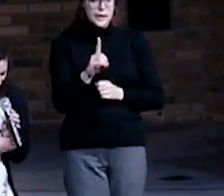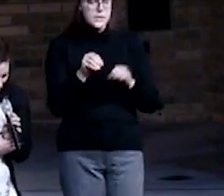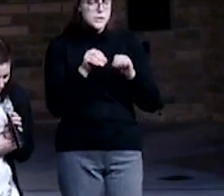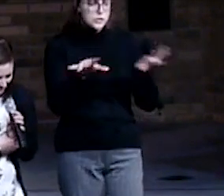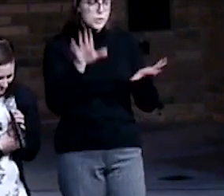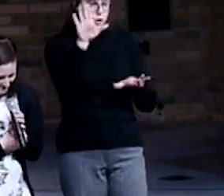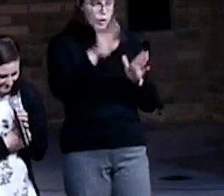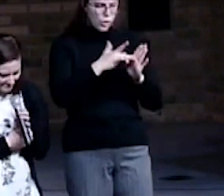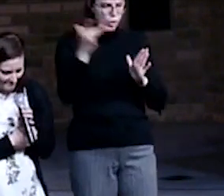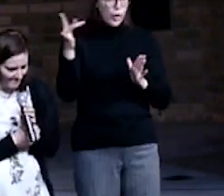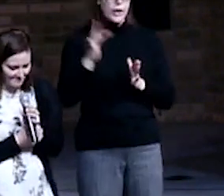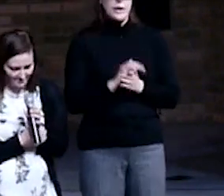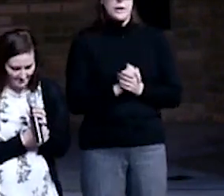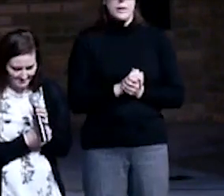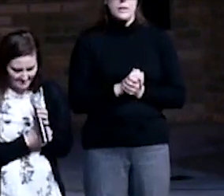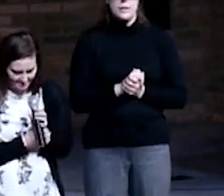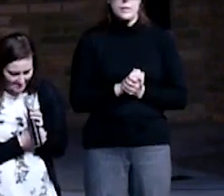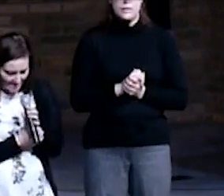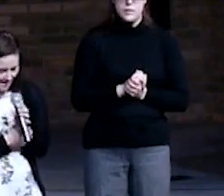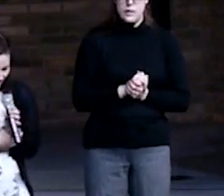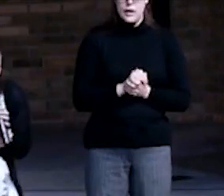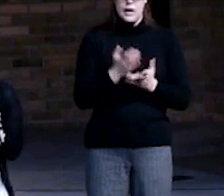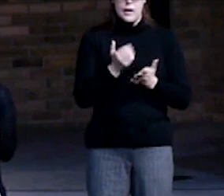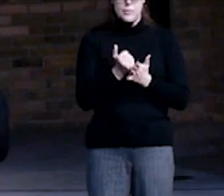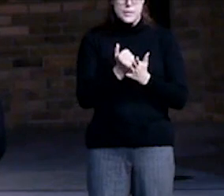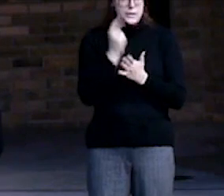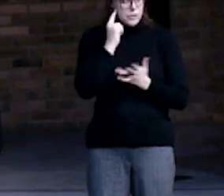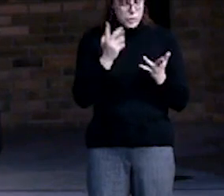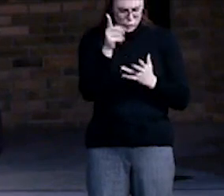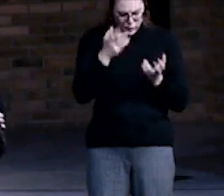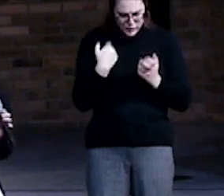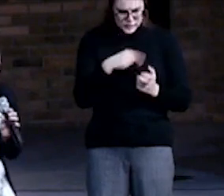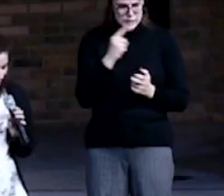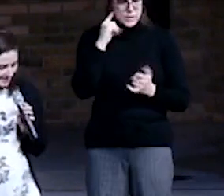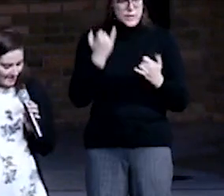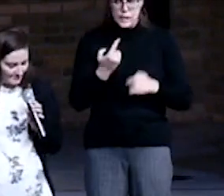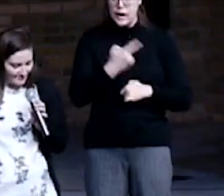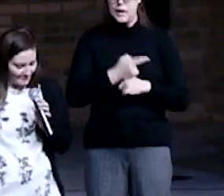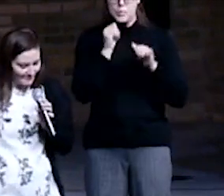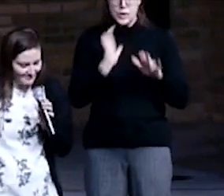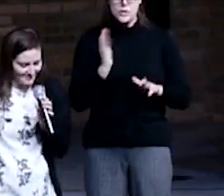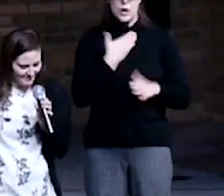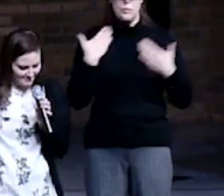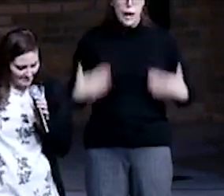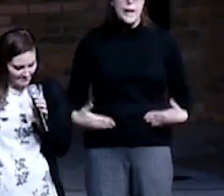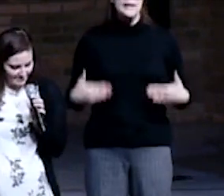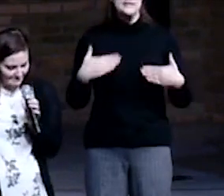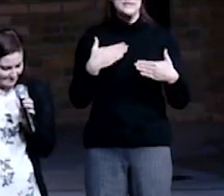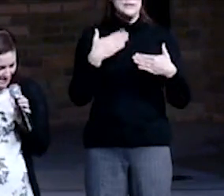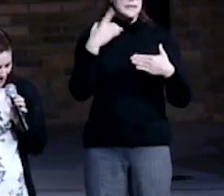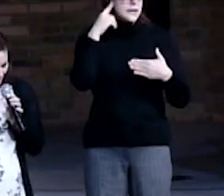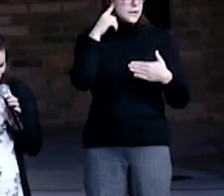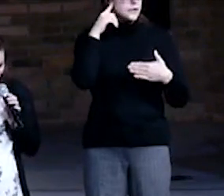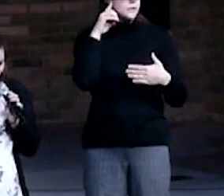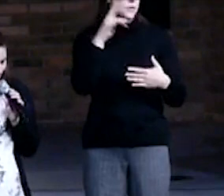Lord. I ask that we receive what it is that you want us to hear today. I ask you just quiet our bodies and just open our ears and our hearts to what it is you have to